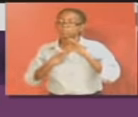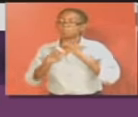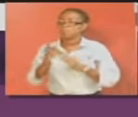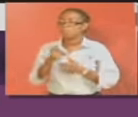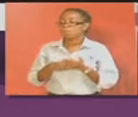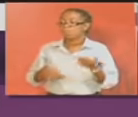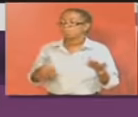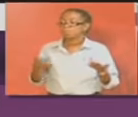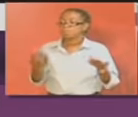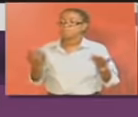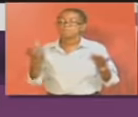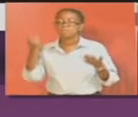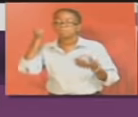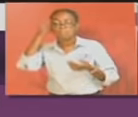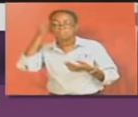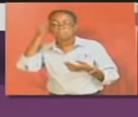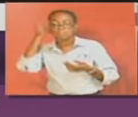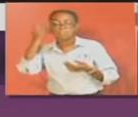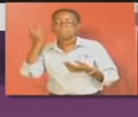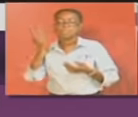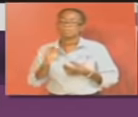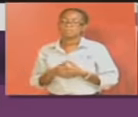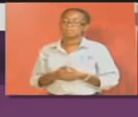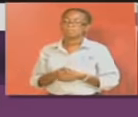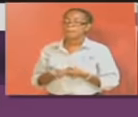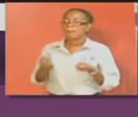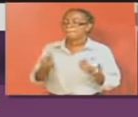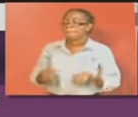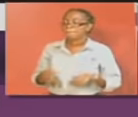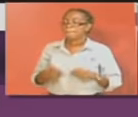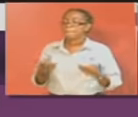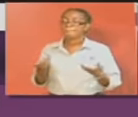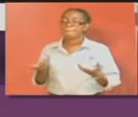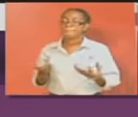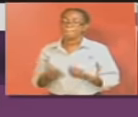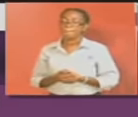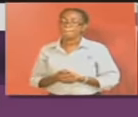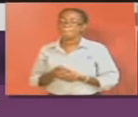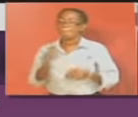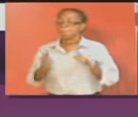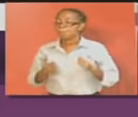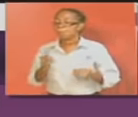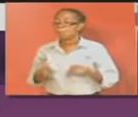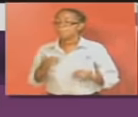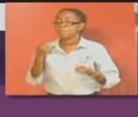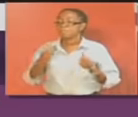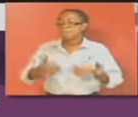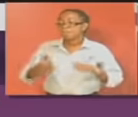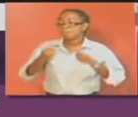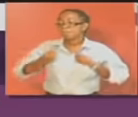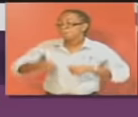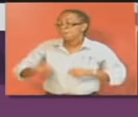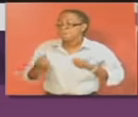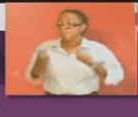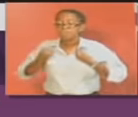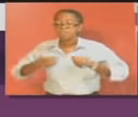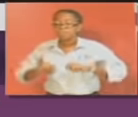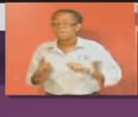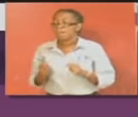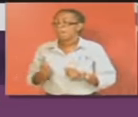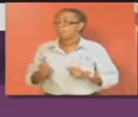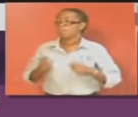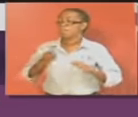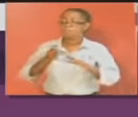end? And what impact is that having on people in terms of coping with fatigue? And what can be done in terms